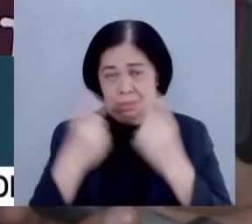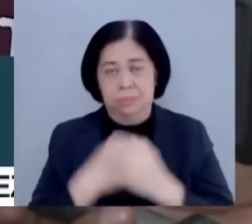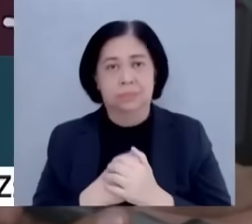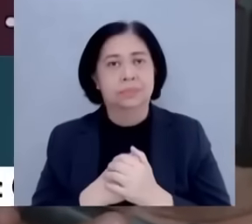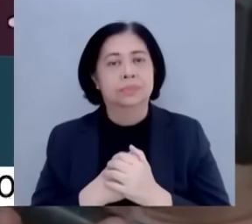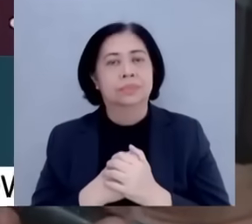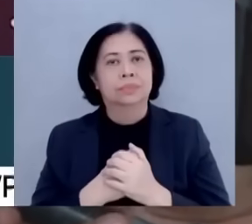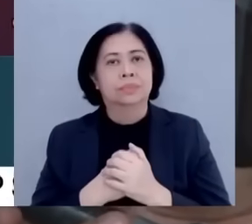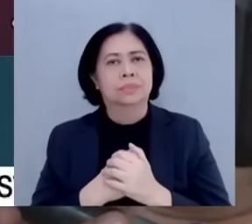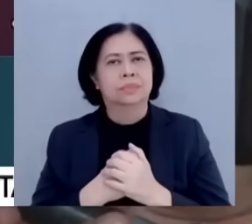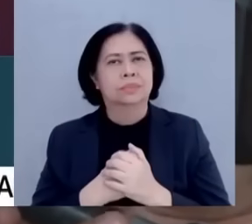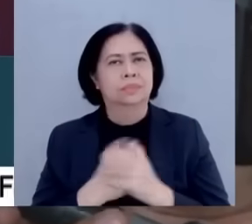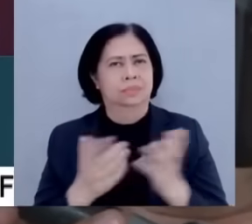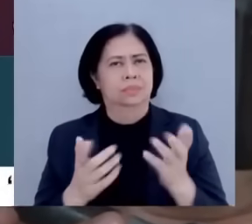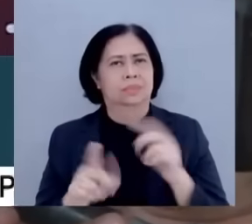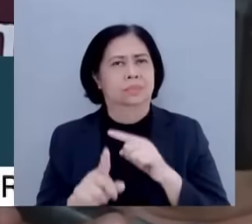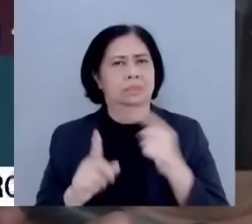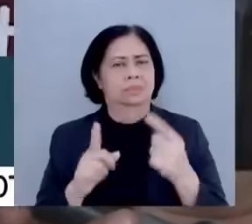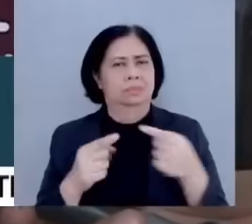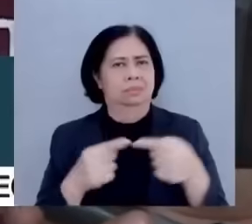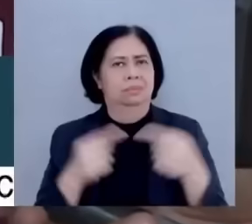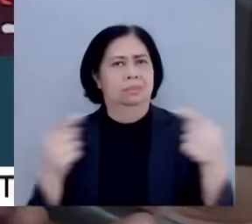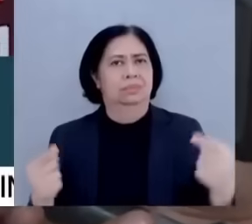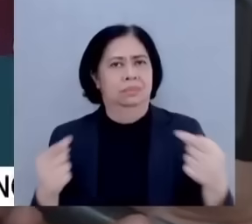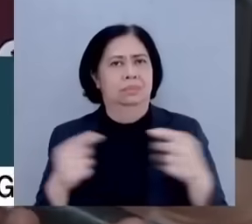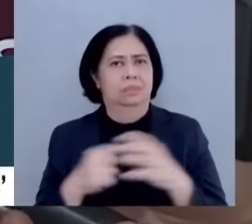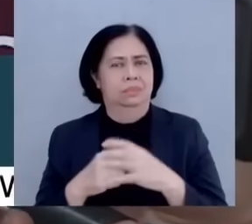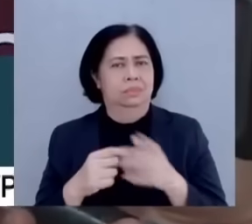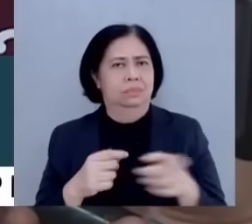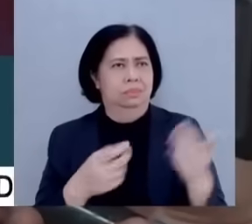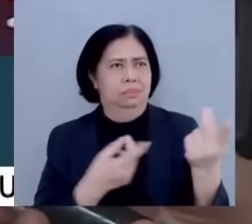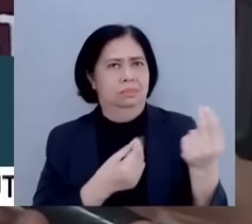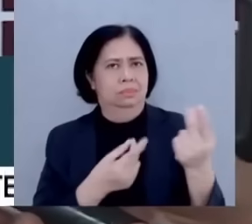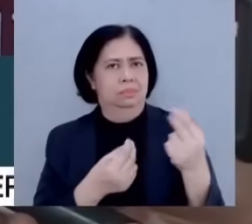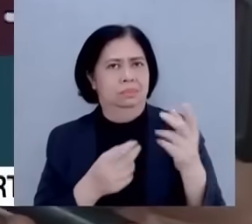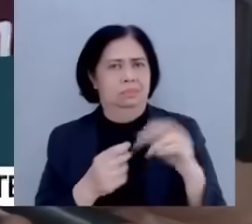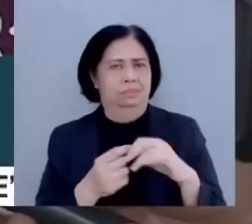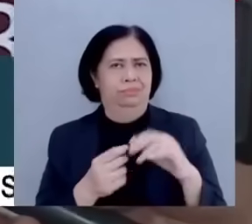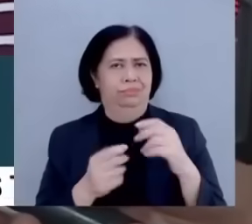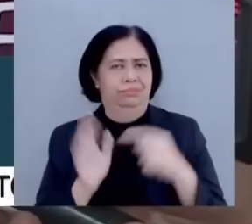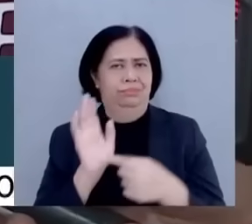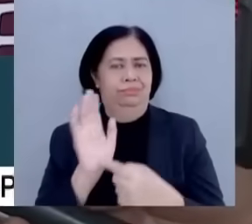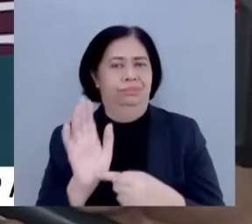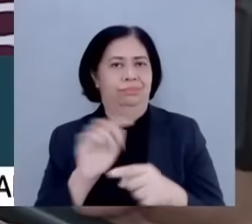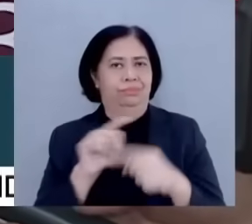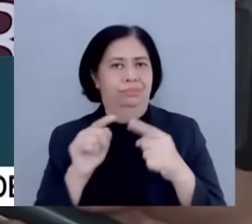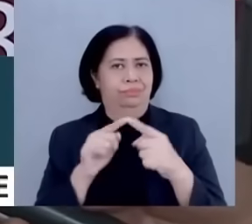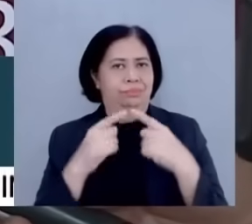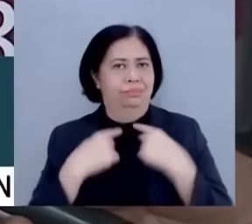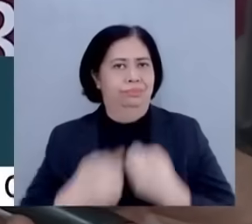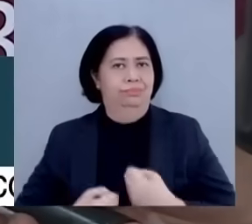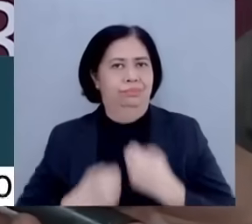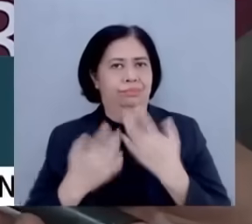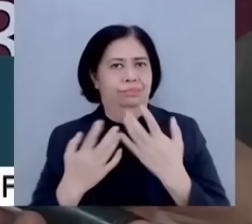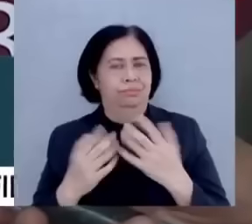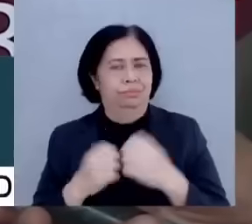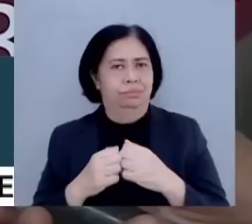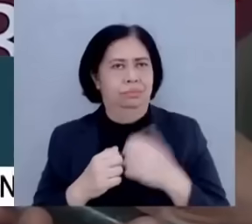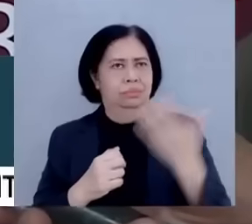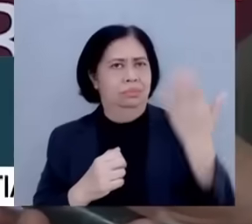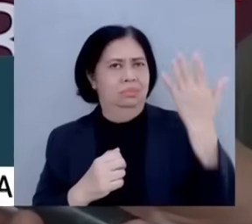The diametric contrast and inaction are displayed when I have expressed in previous